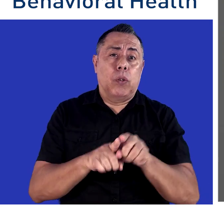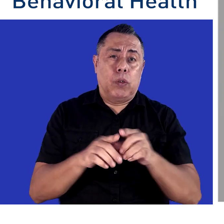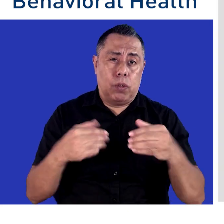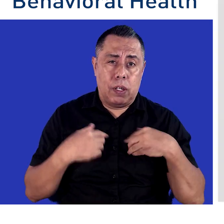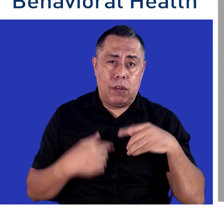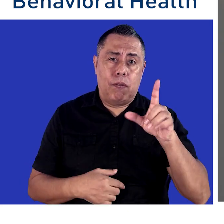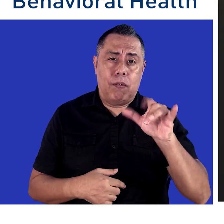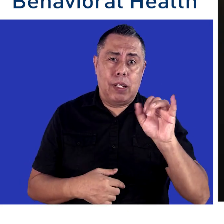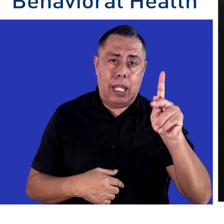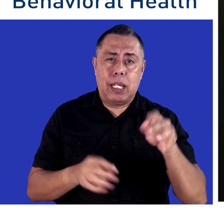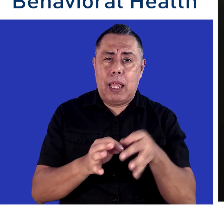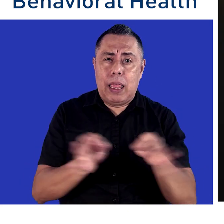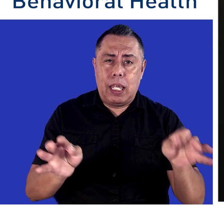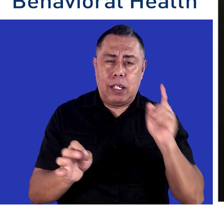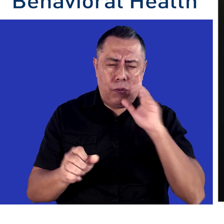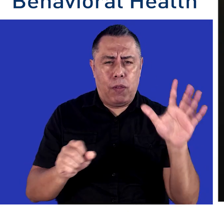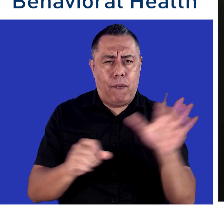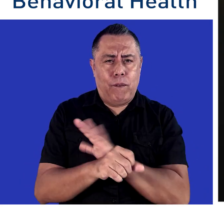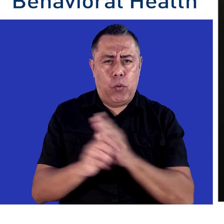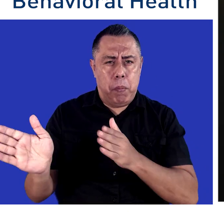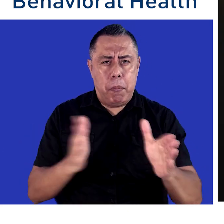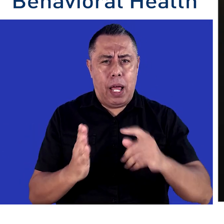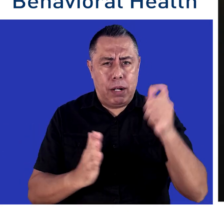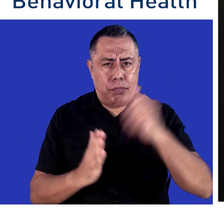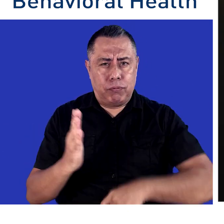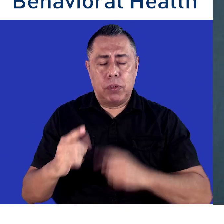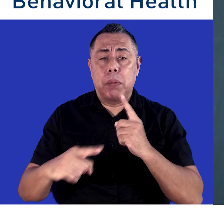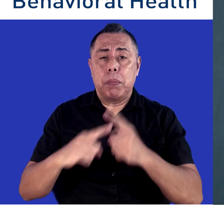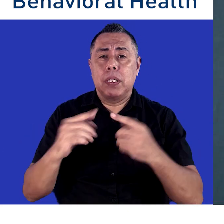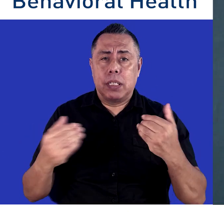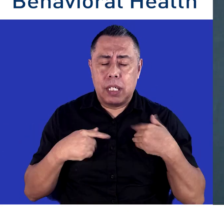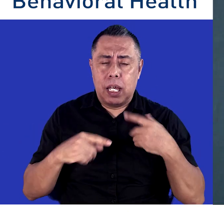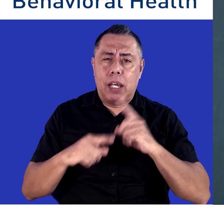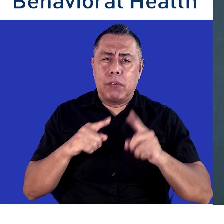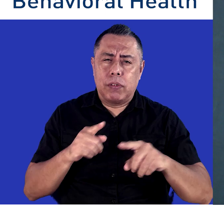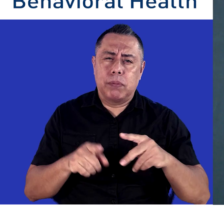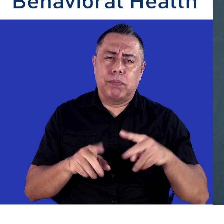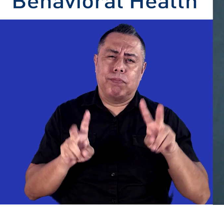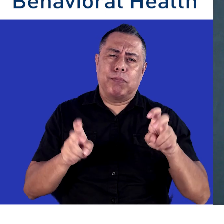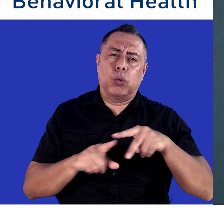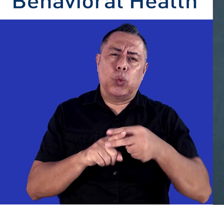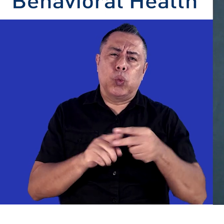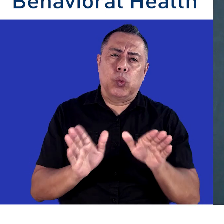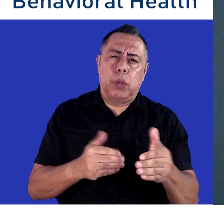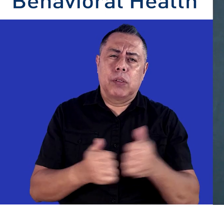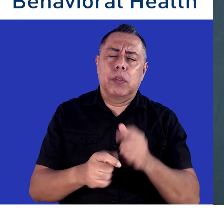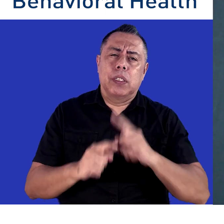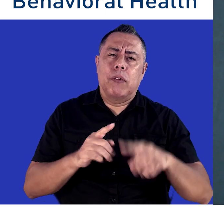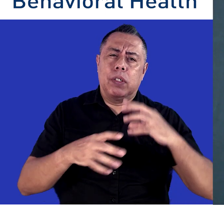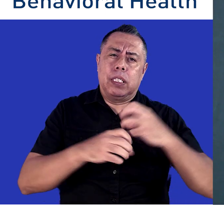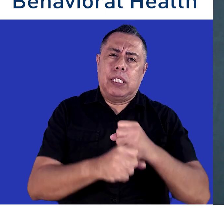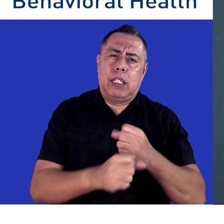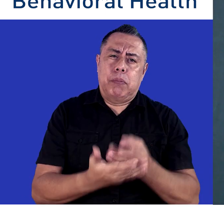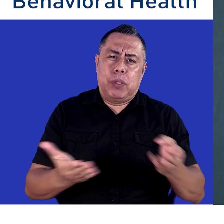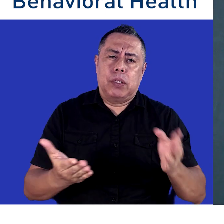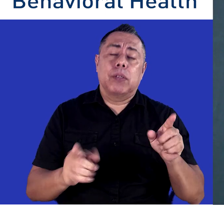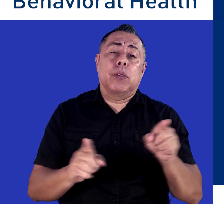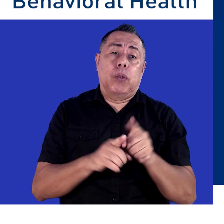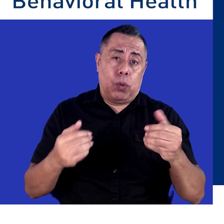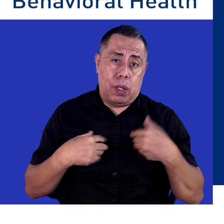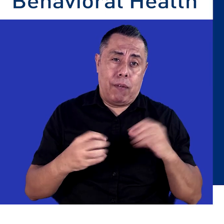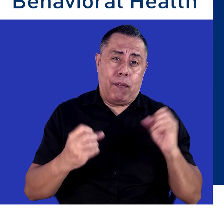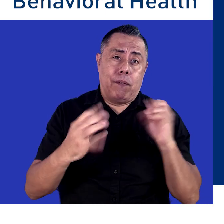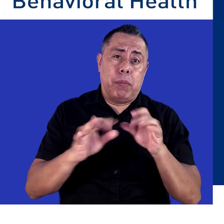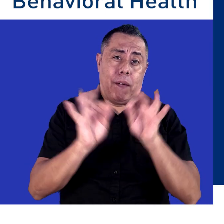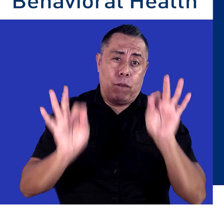a link to the entire draft plan and to a toolkit of plan summary materials. You will also find a feedback form that